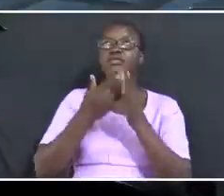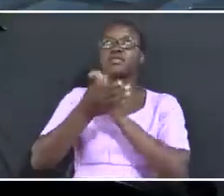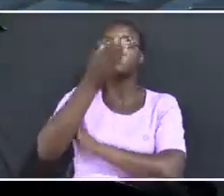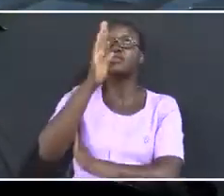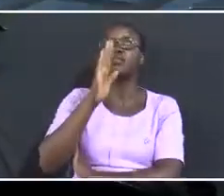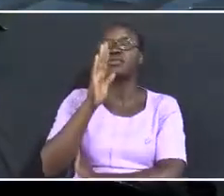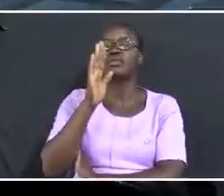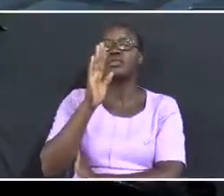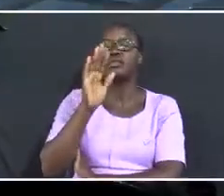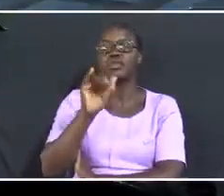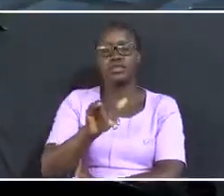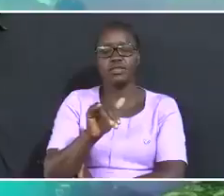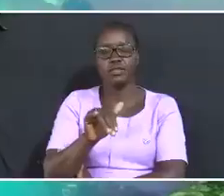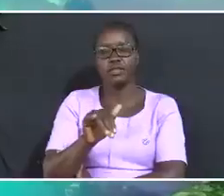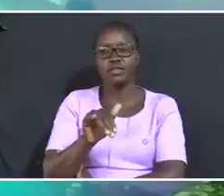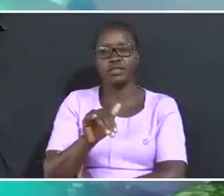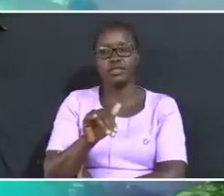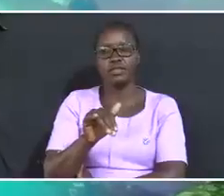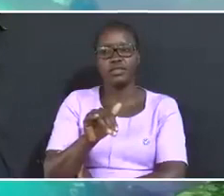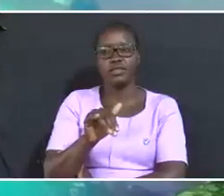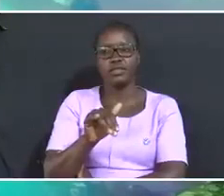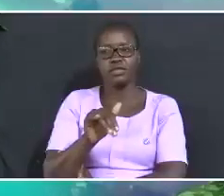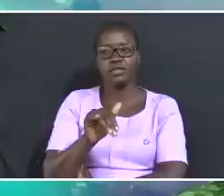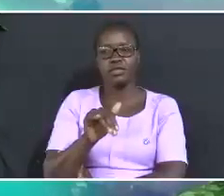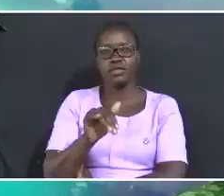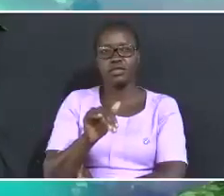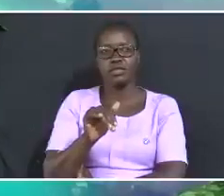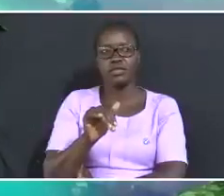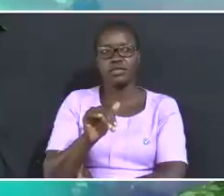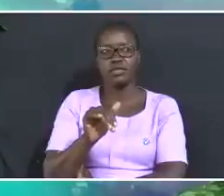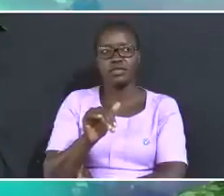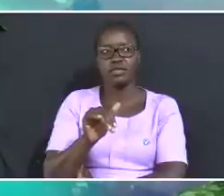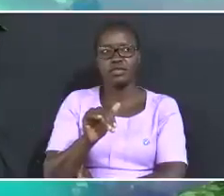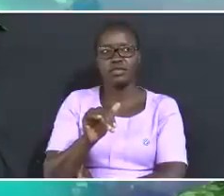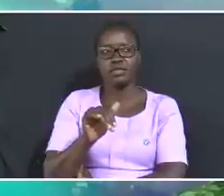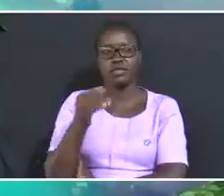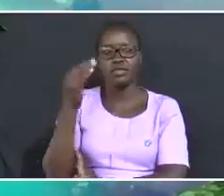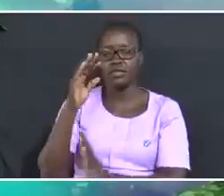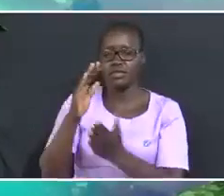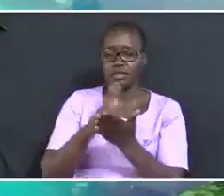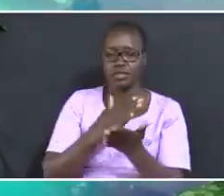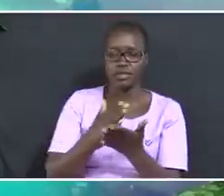God that of